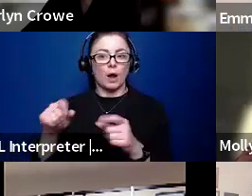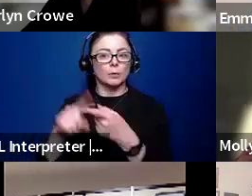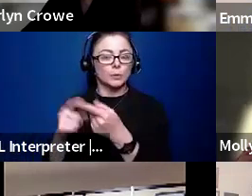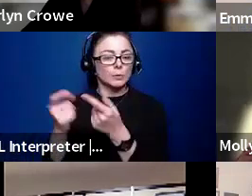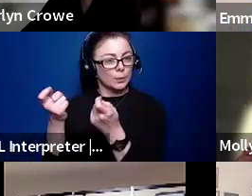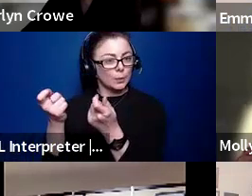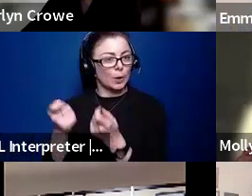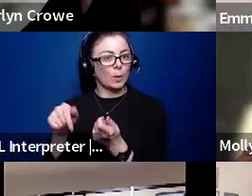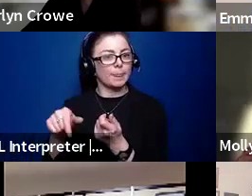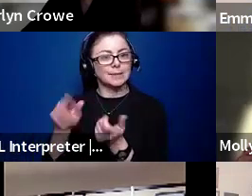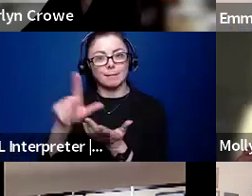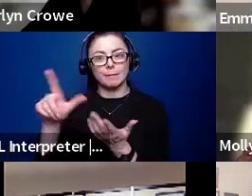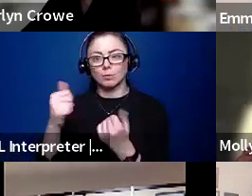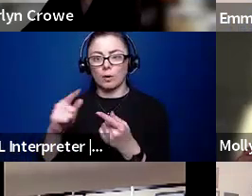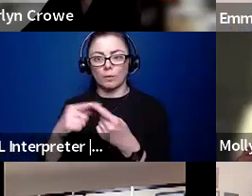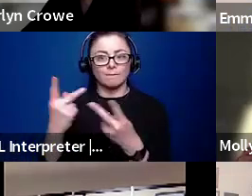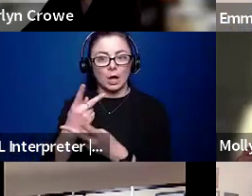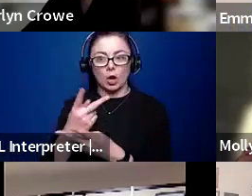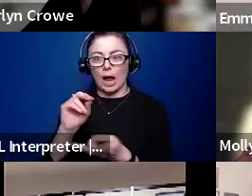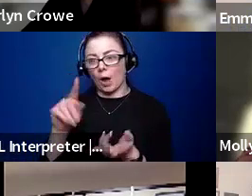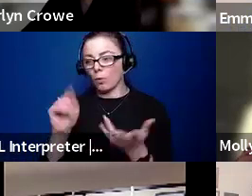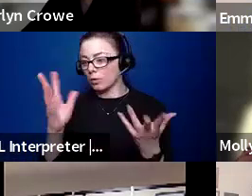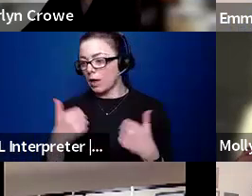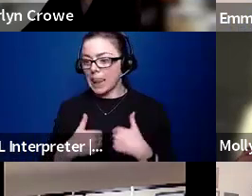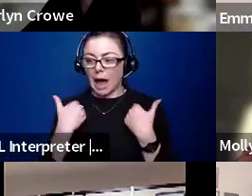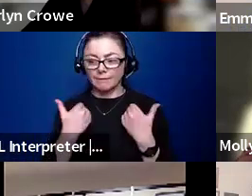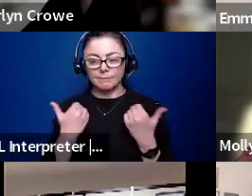this bill and figure out life, apparently.